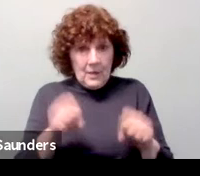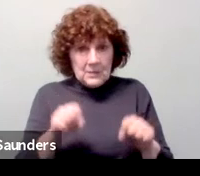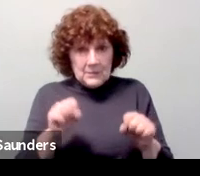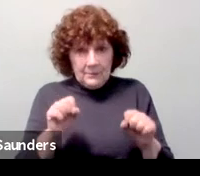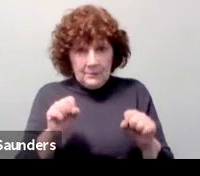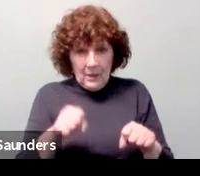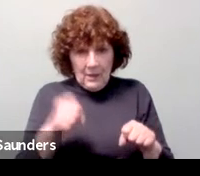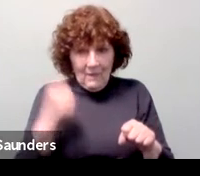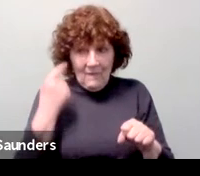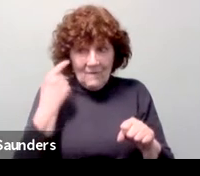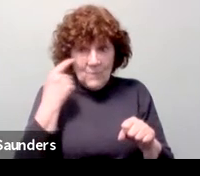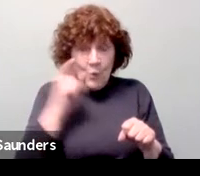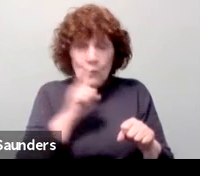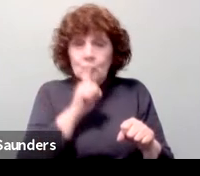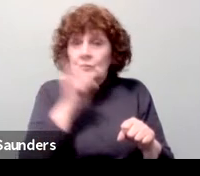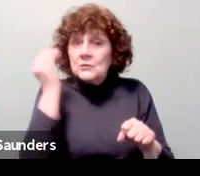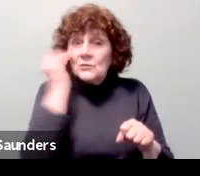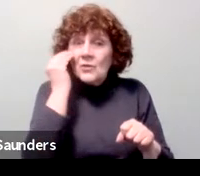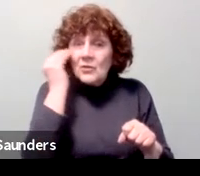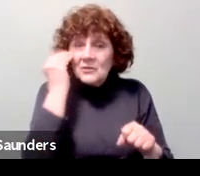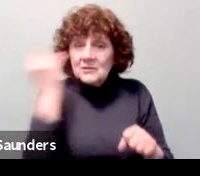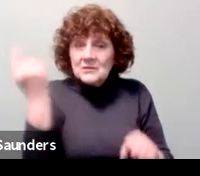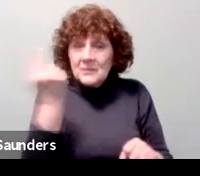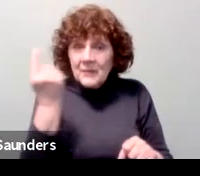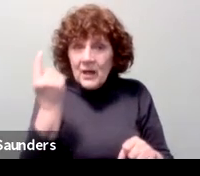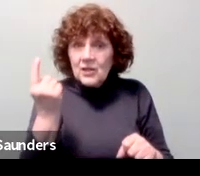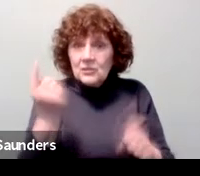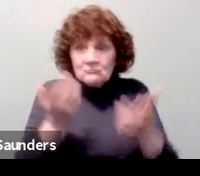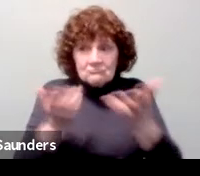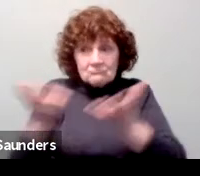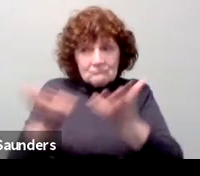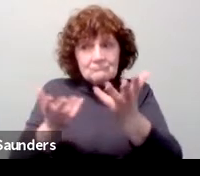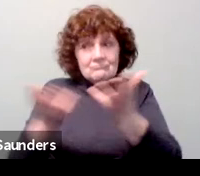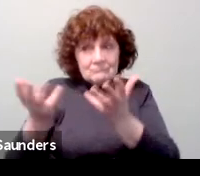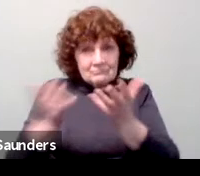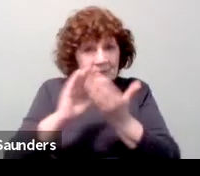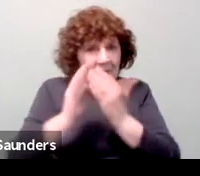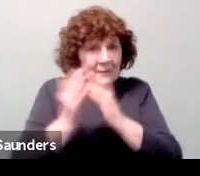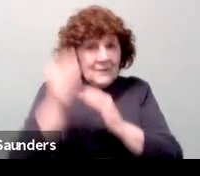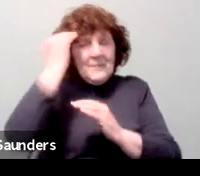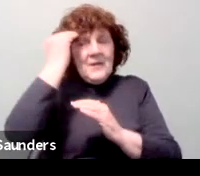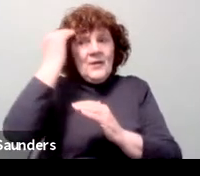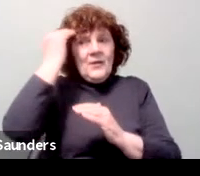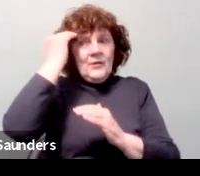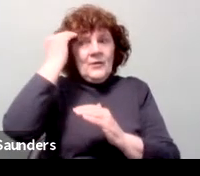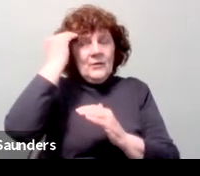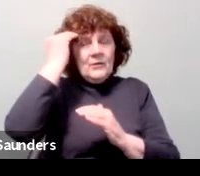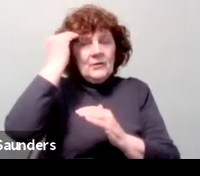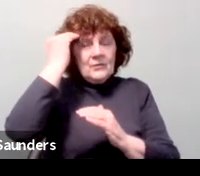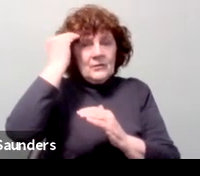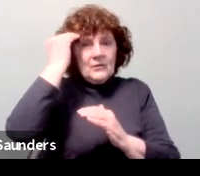really getting to know somebody, where familiarity can overcome the